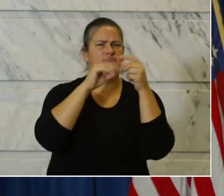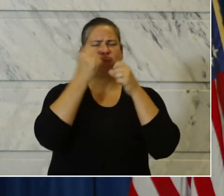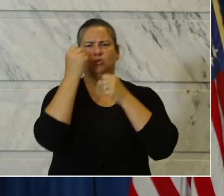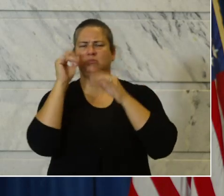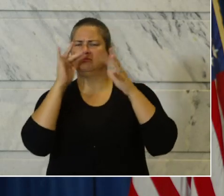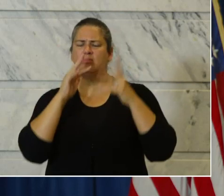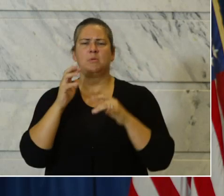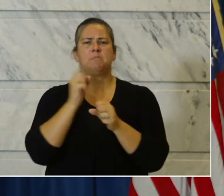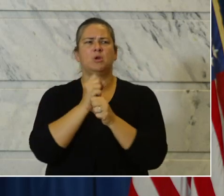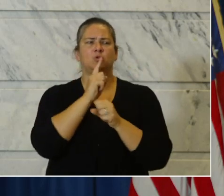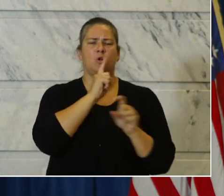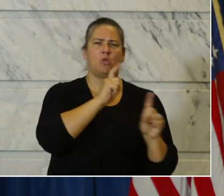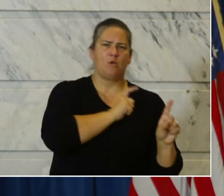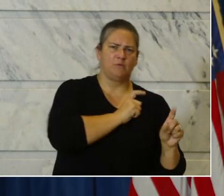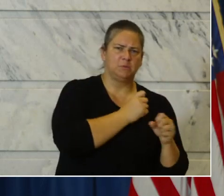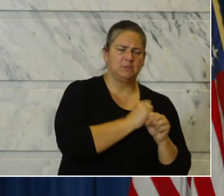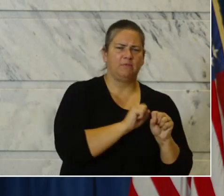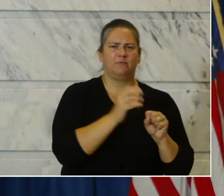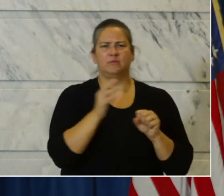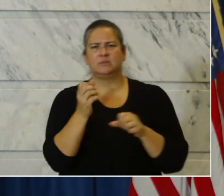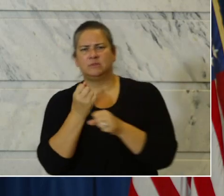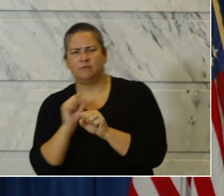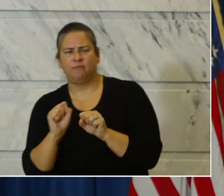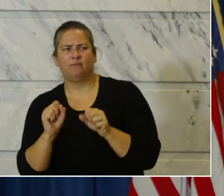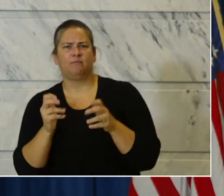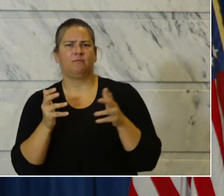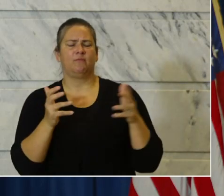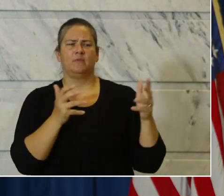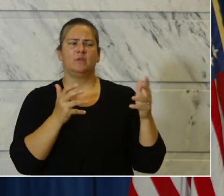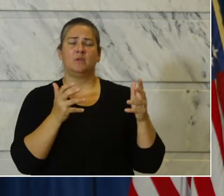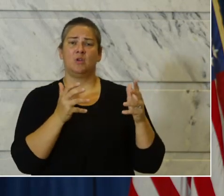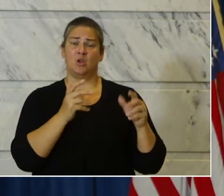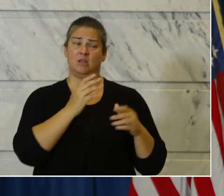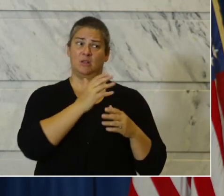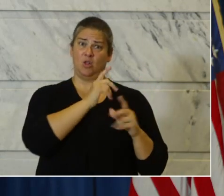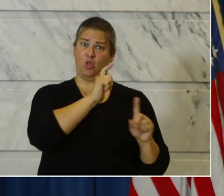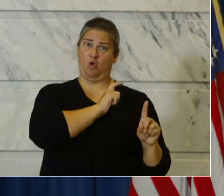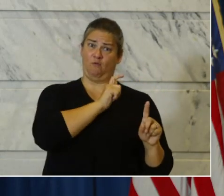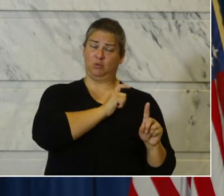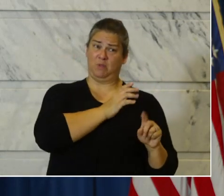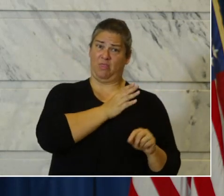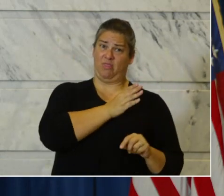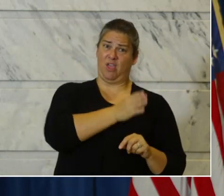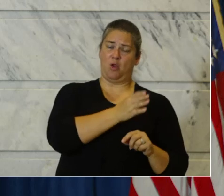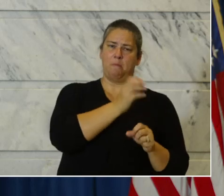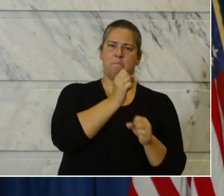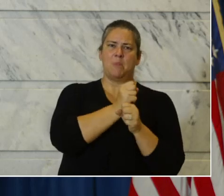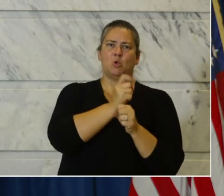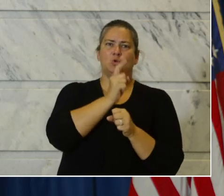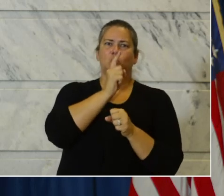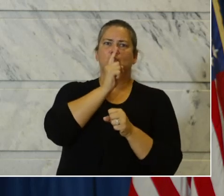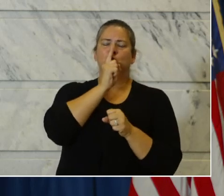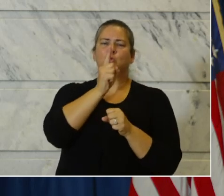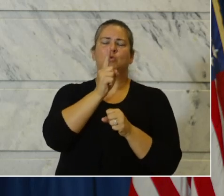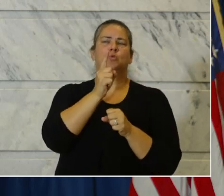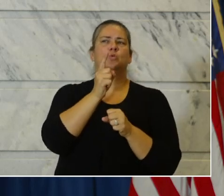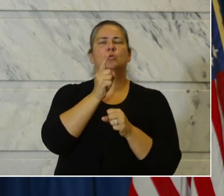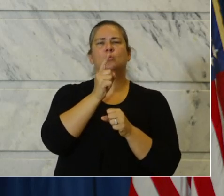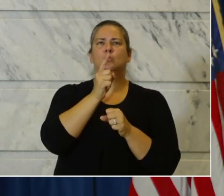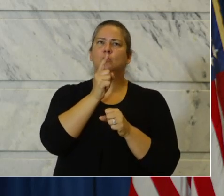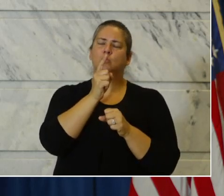our law enforcement that is out there trying, again, to make sure that we don't see any